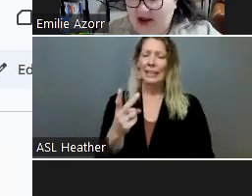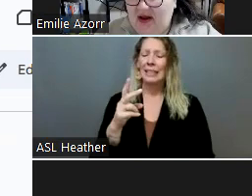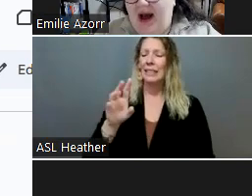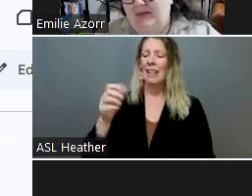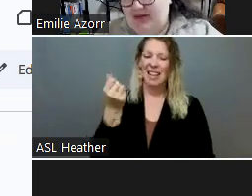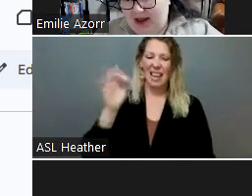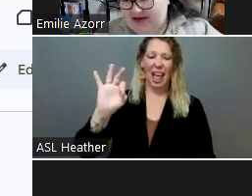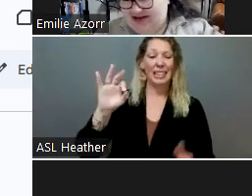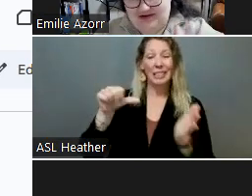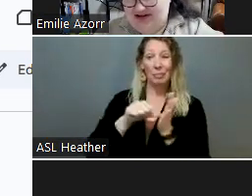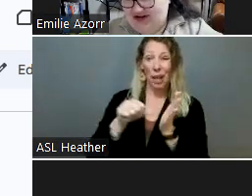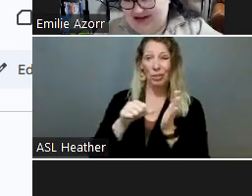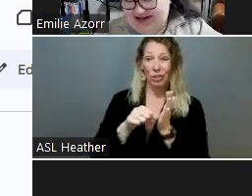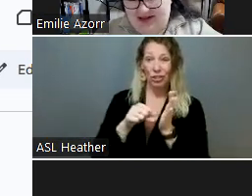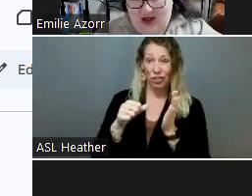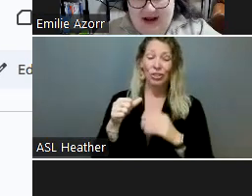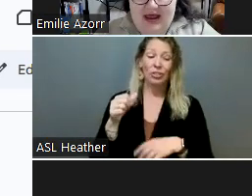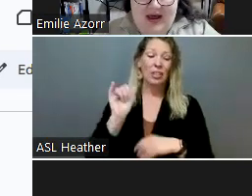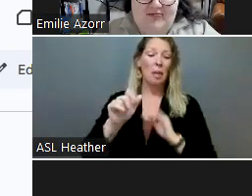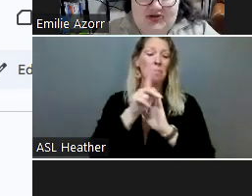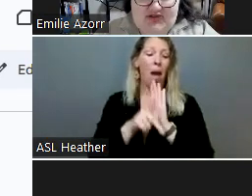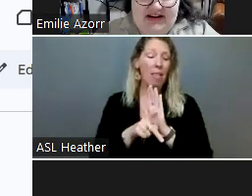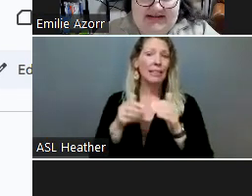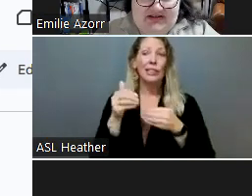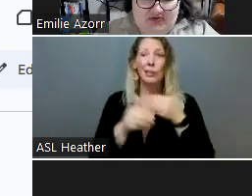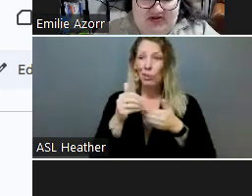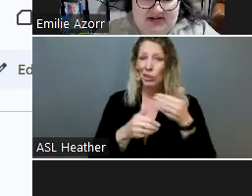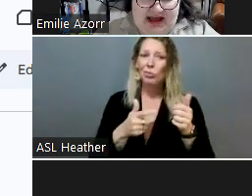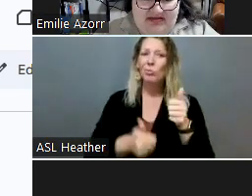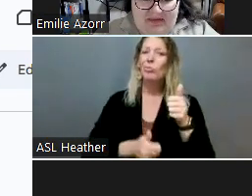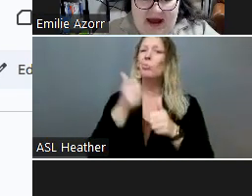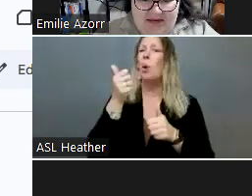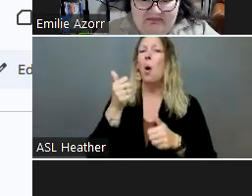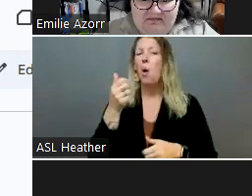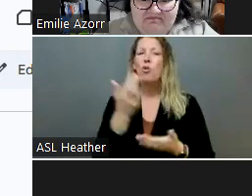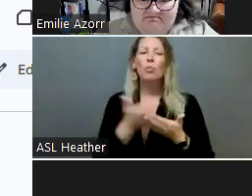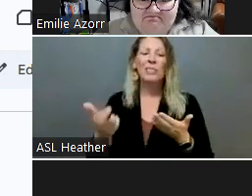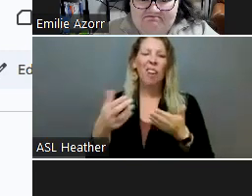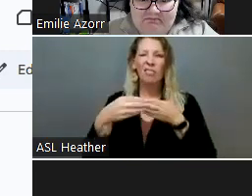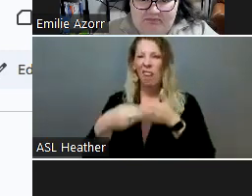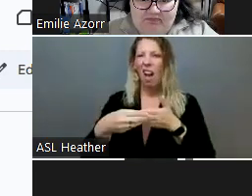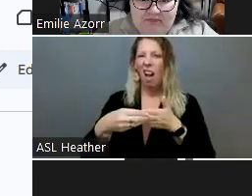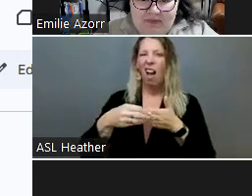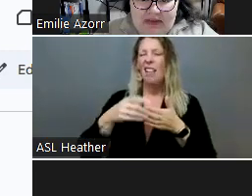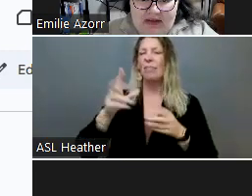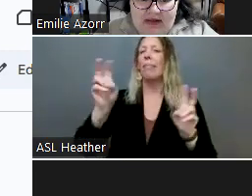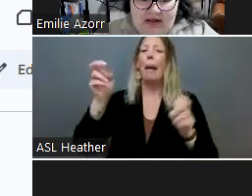pages long, but the policy and procedure isn't that long. Most of it is this resource guide in the back.